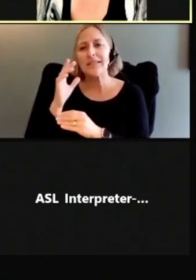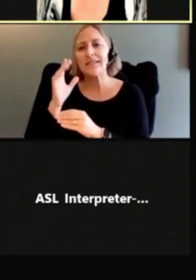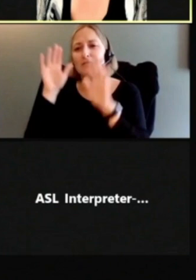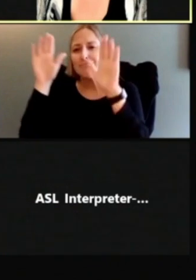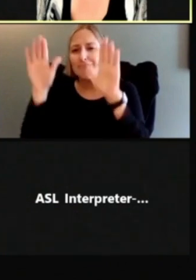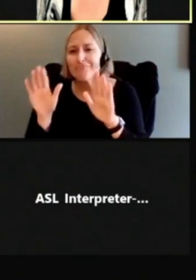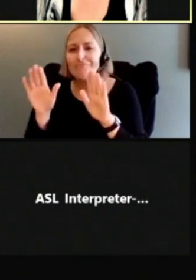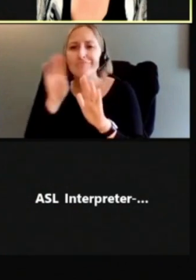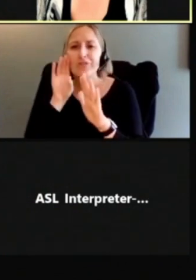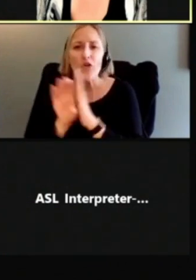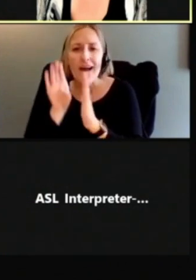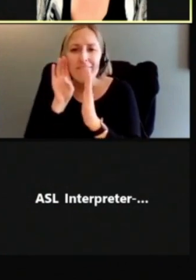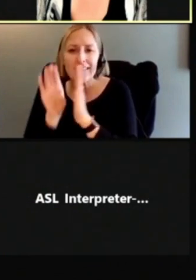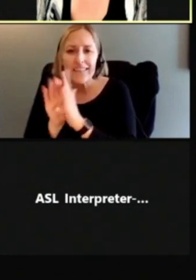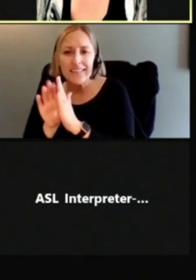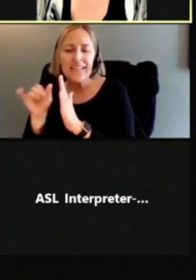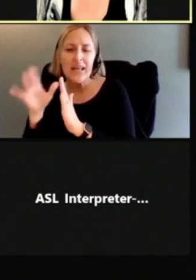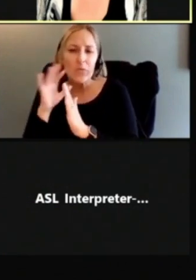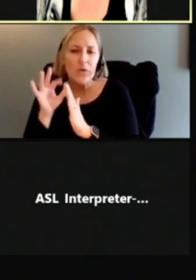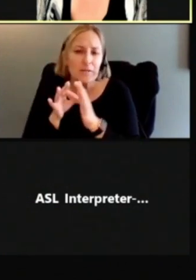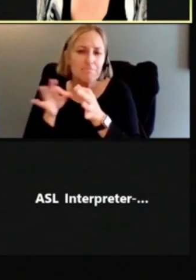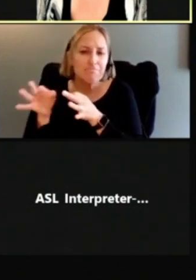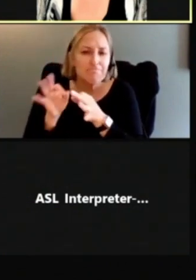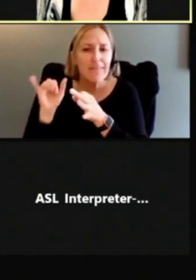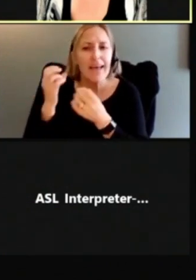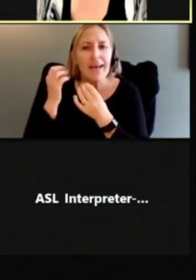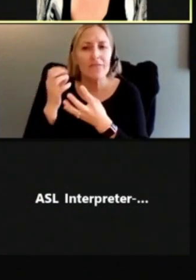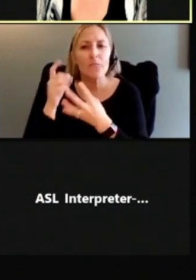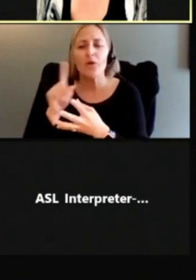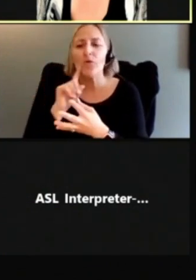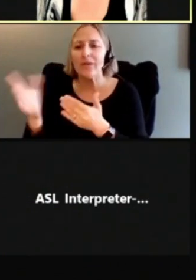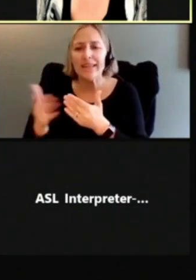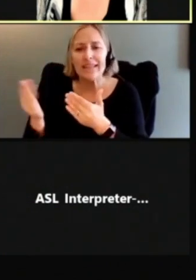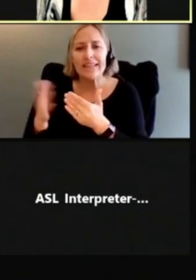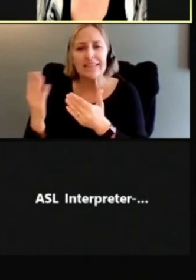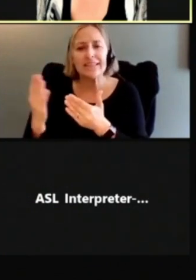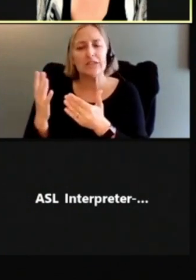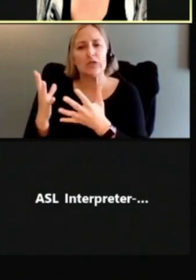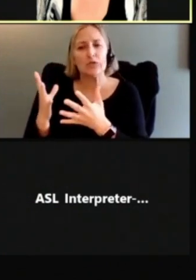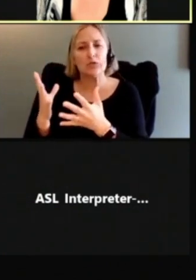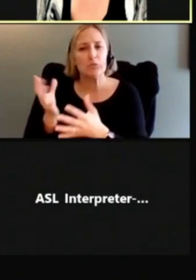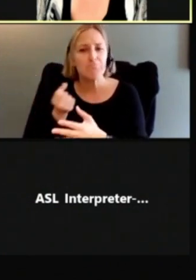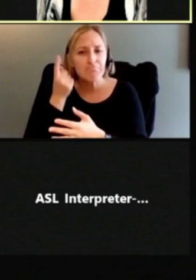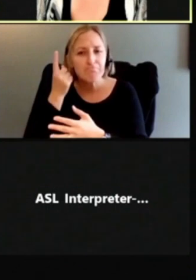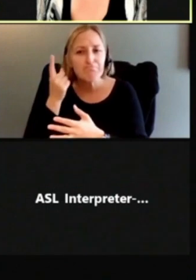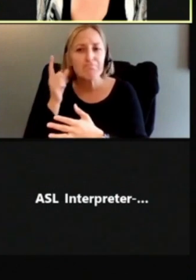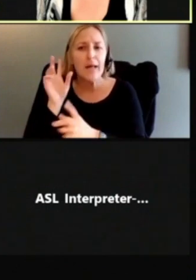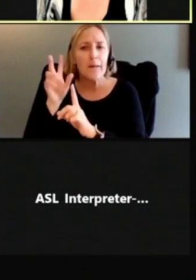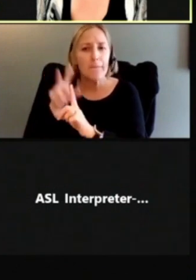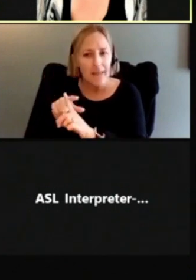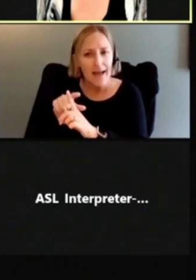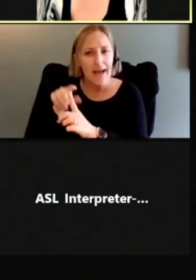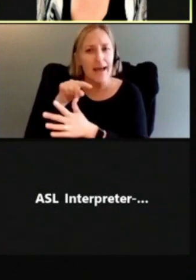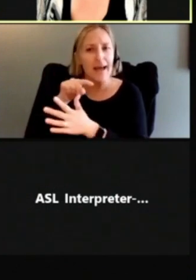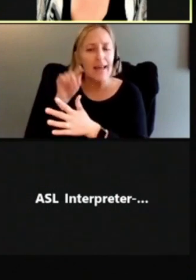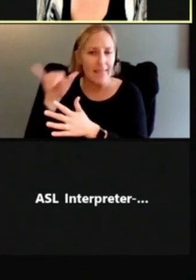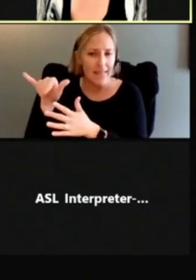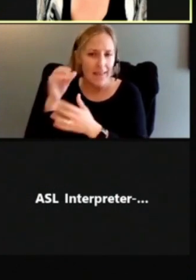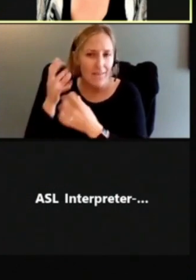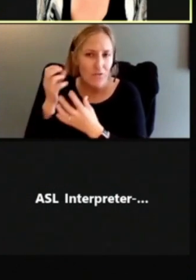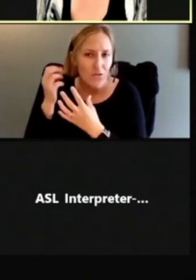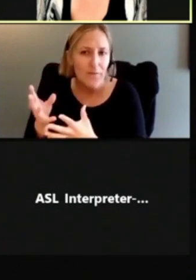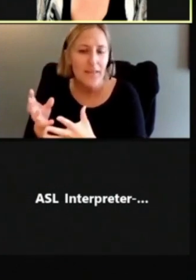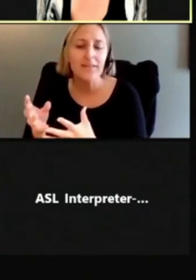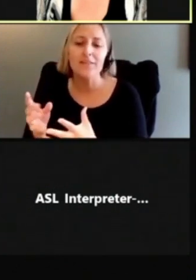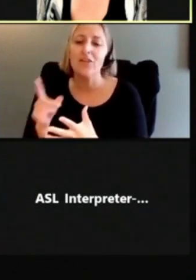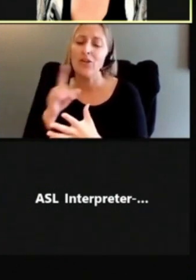the information. And it's super easy to absorb and apply, lots of actionable information. There's